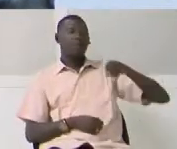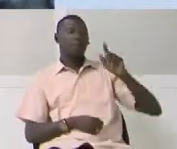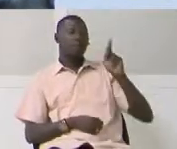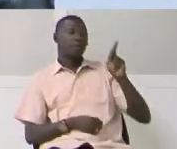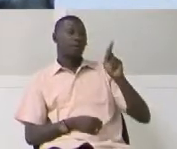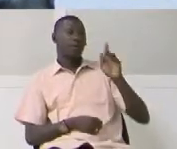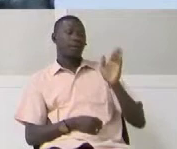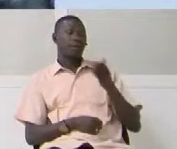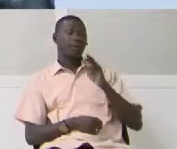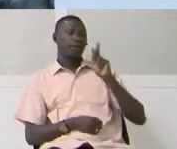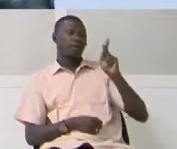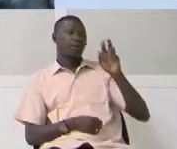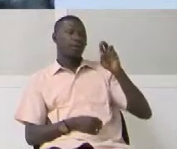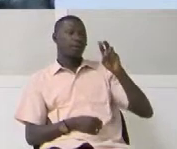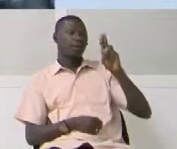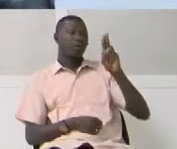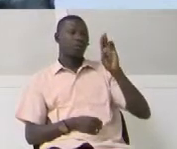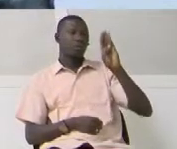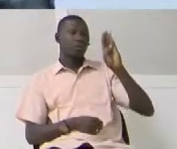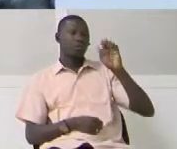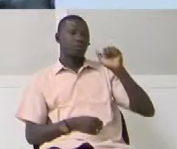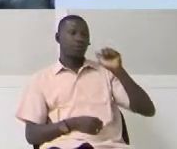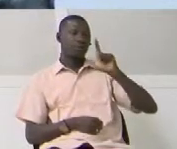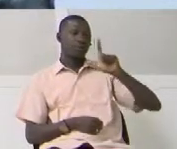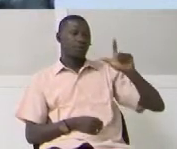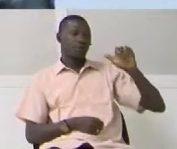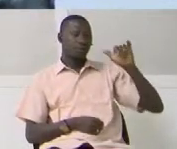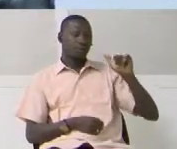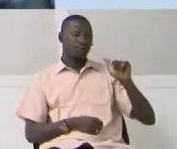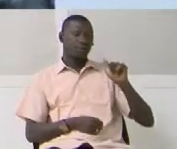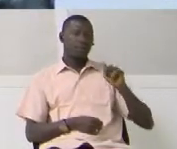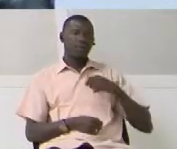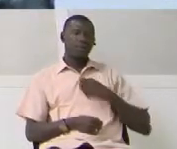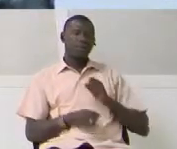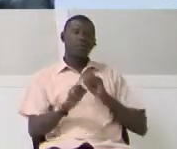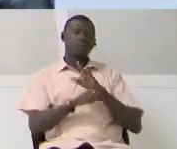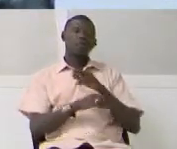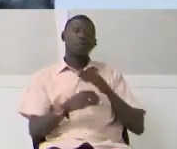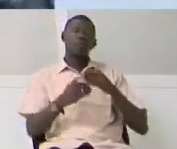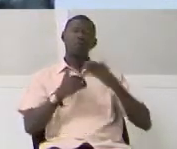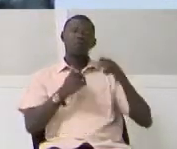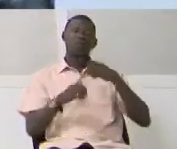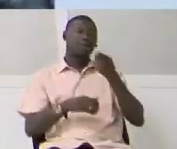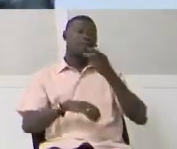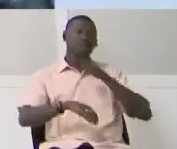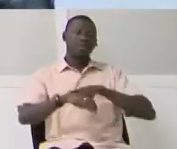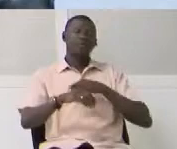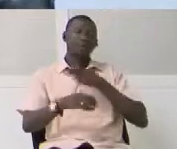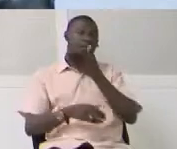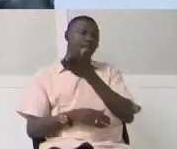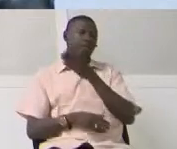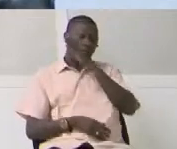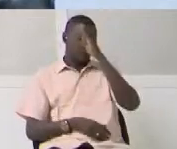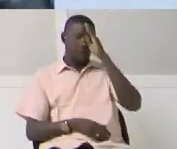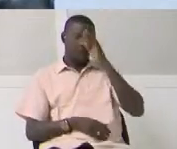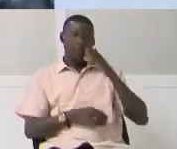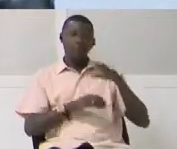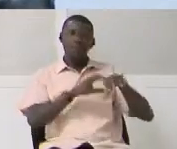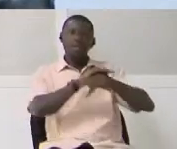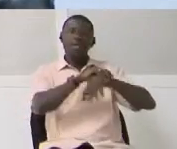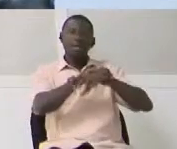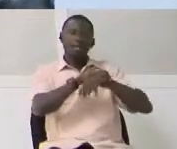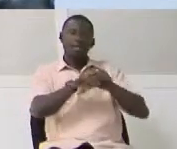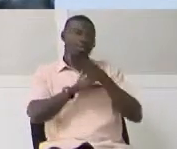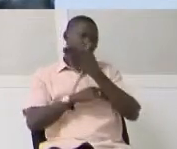gay spend the area council. They spent most of their time at the Birkama area council. So nyom